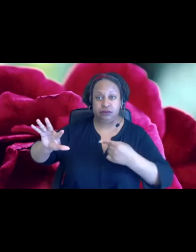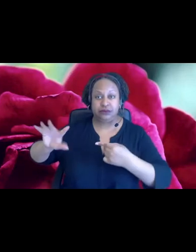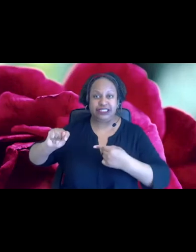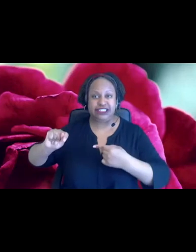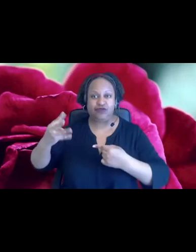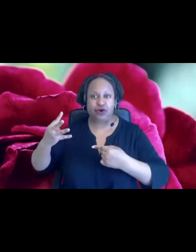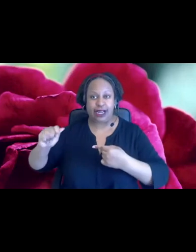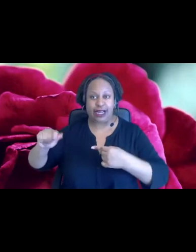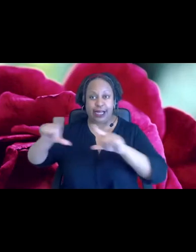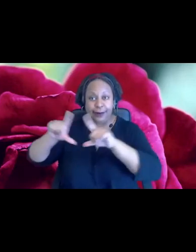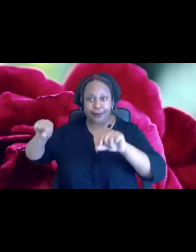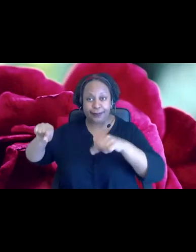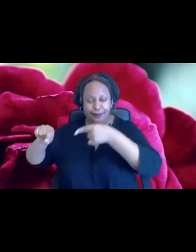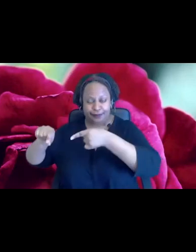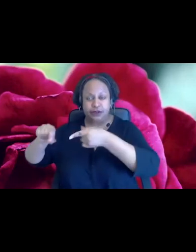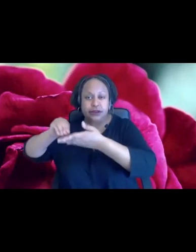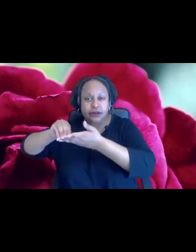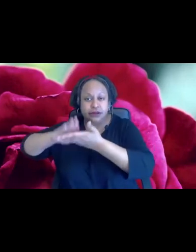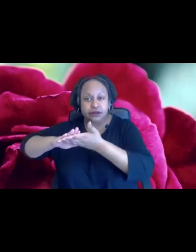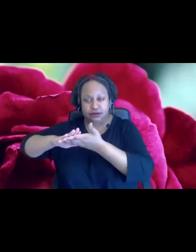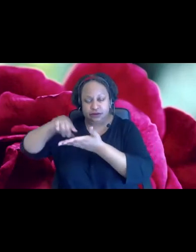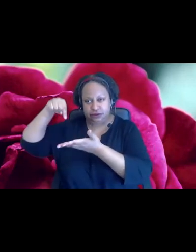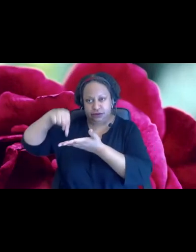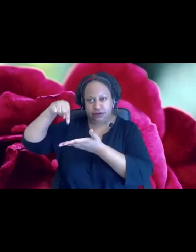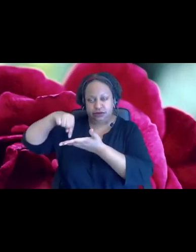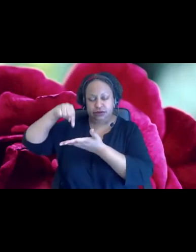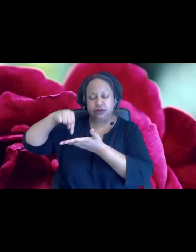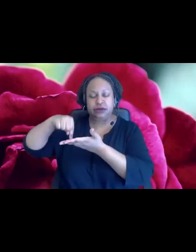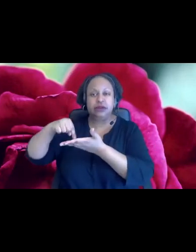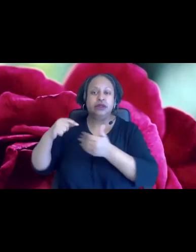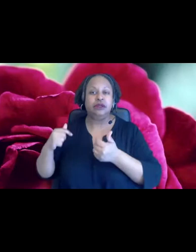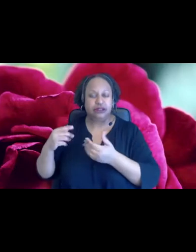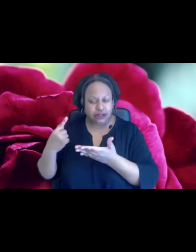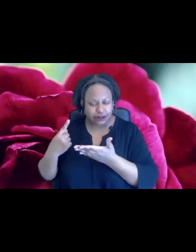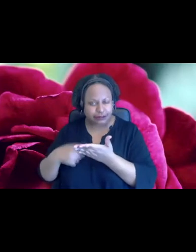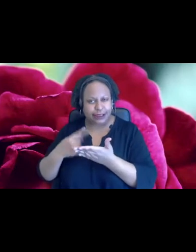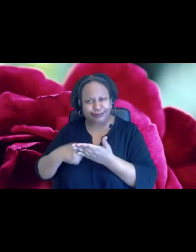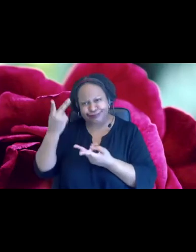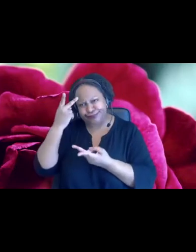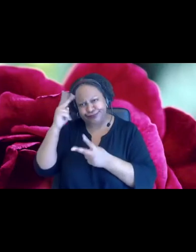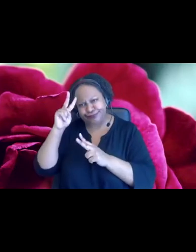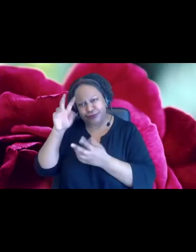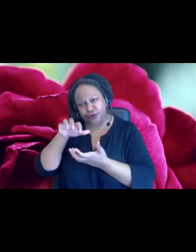T4A slip. And this is where a lot of the confusion in prior years